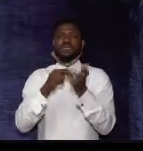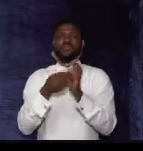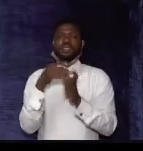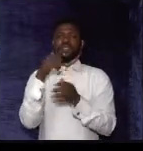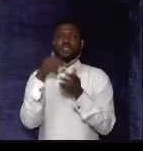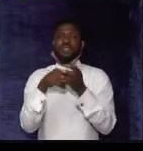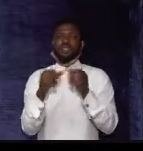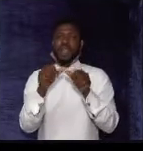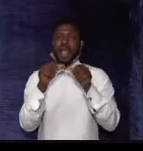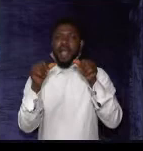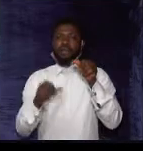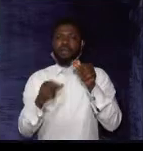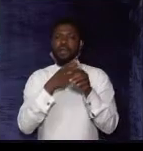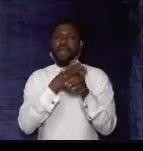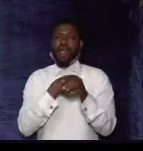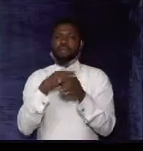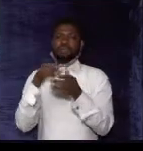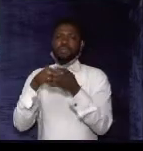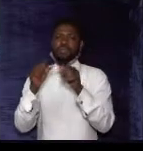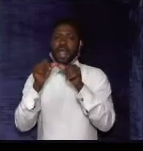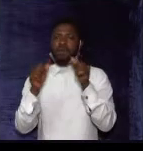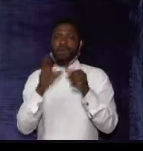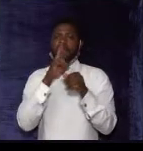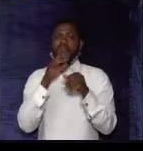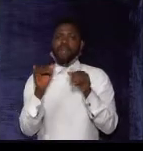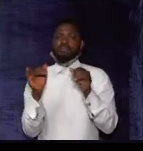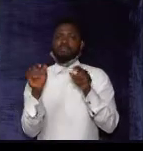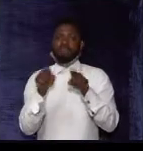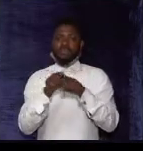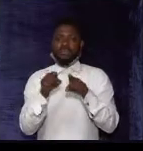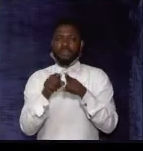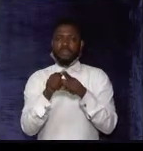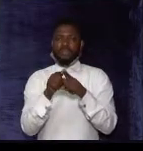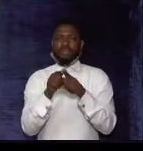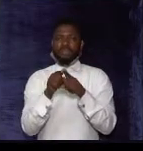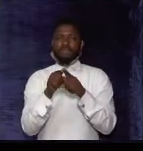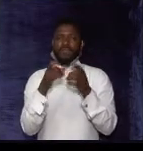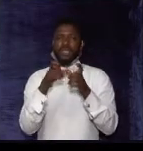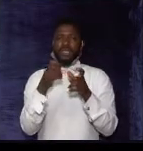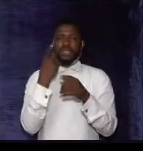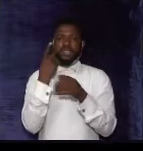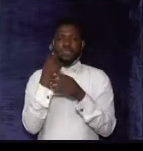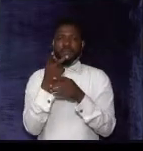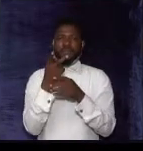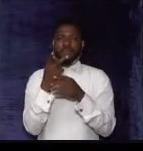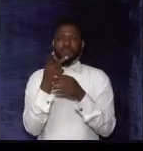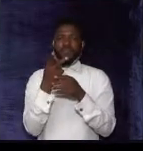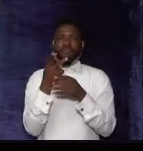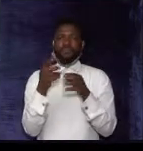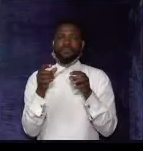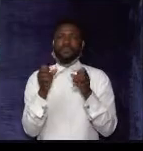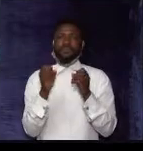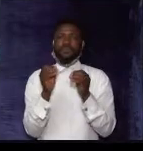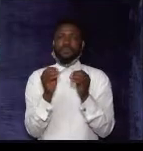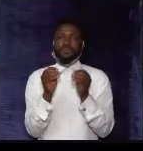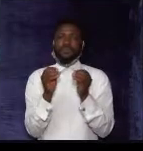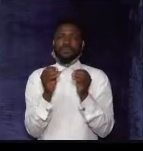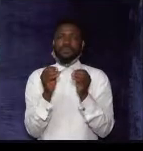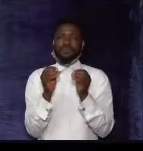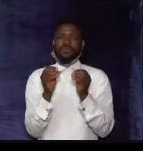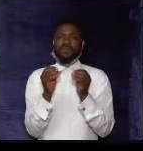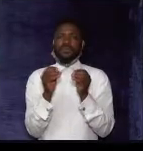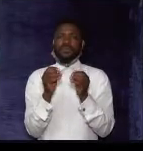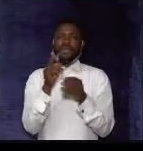So which means that this angle and this angle are corresponding and they are equal. So let's see. So